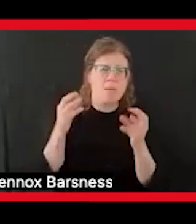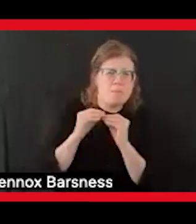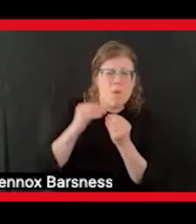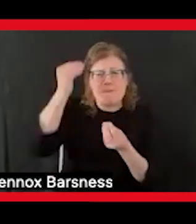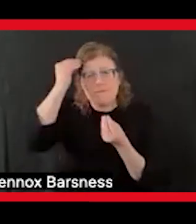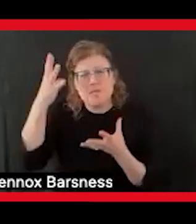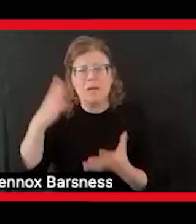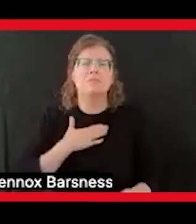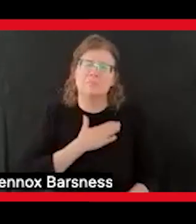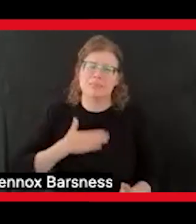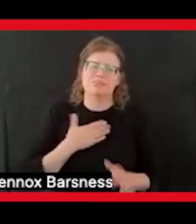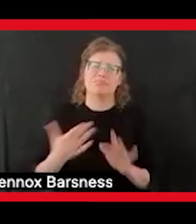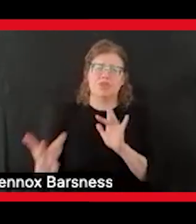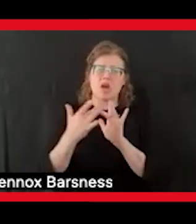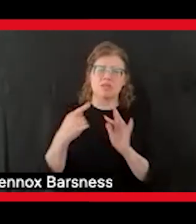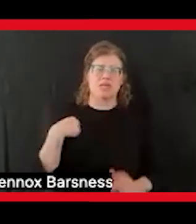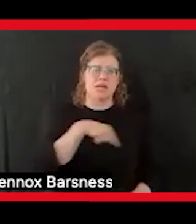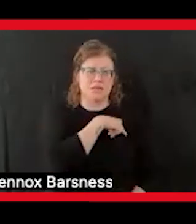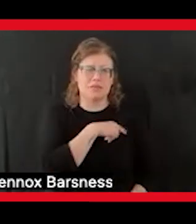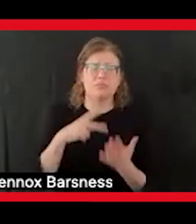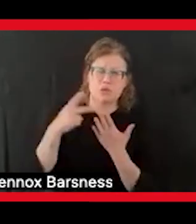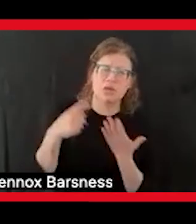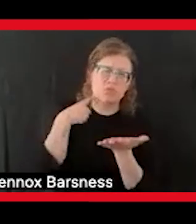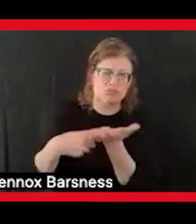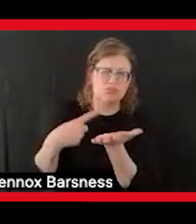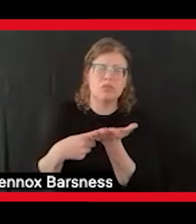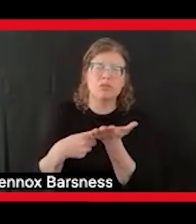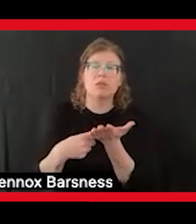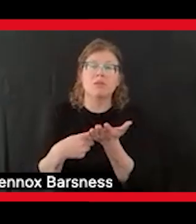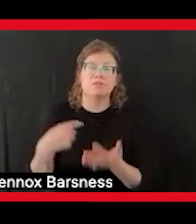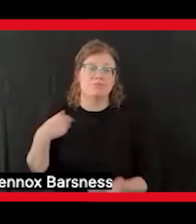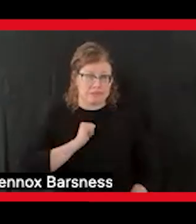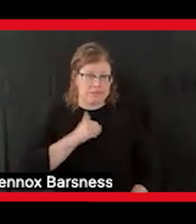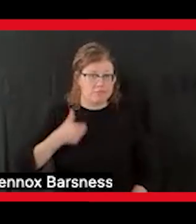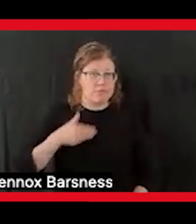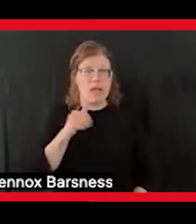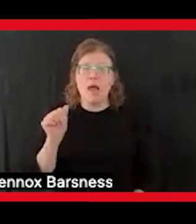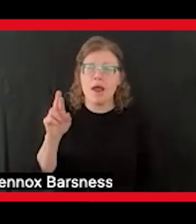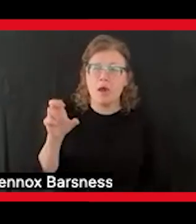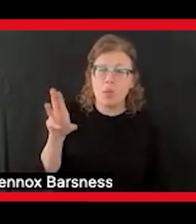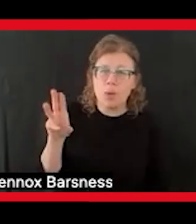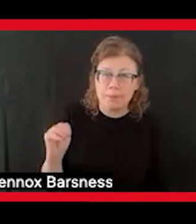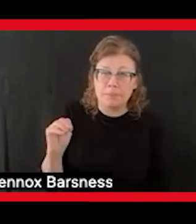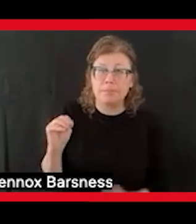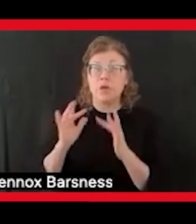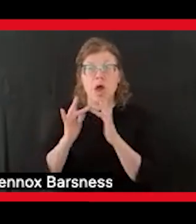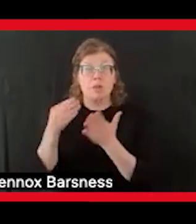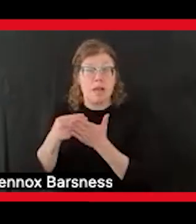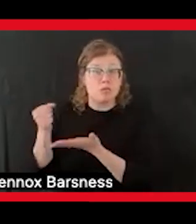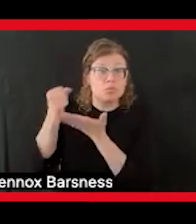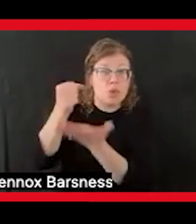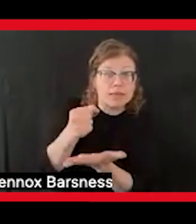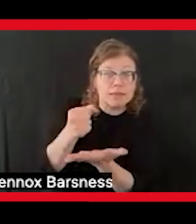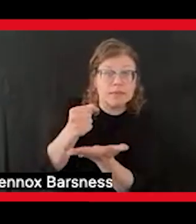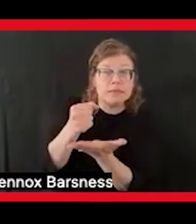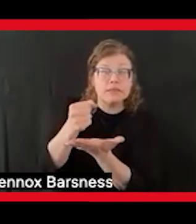myself, and Aram. But if you have questions about the online grant platform, your account, or any